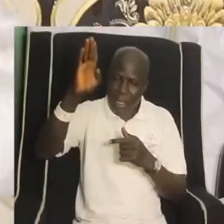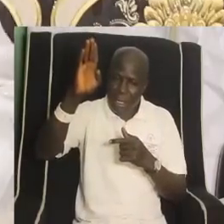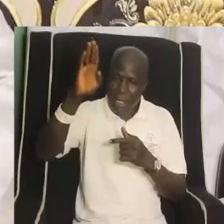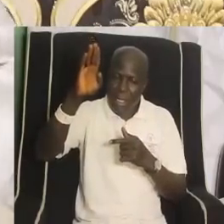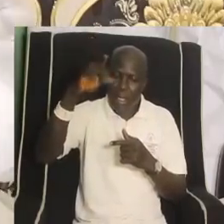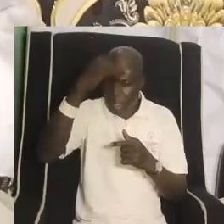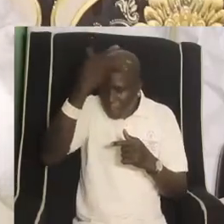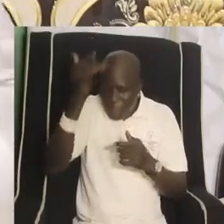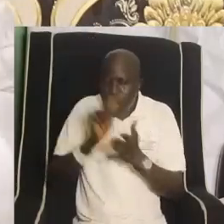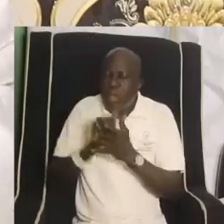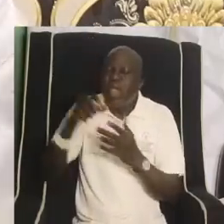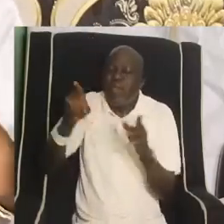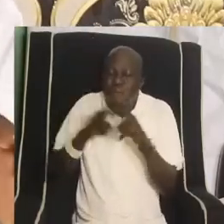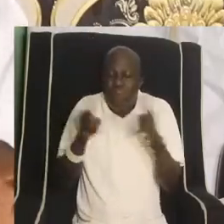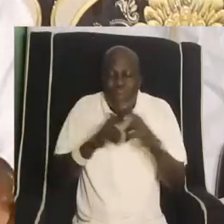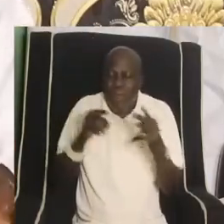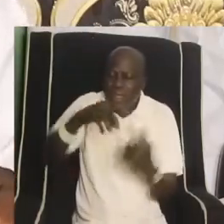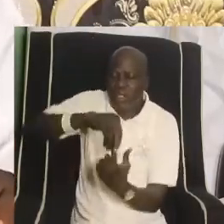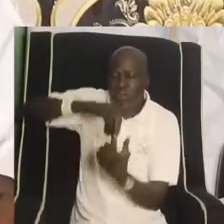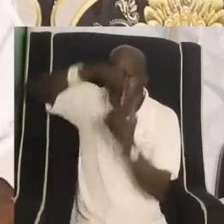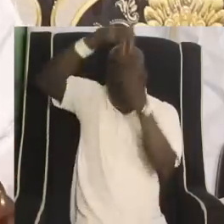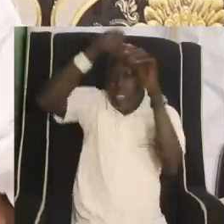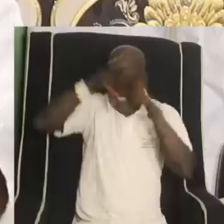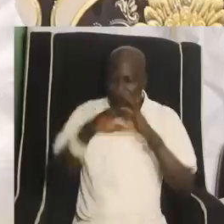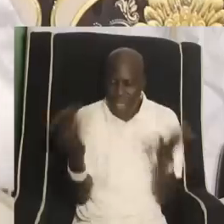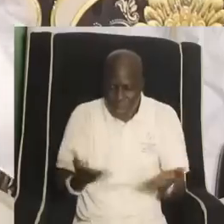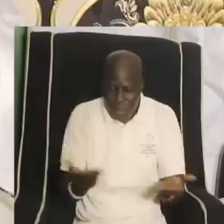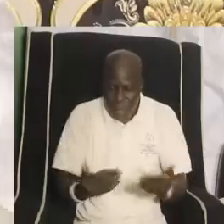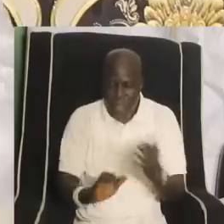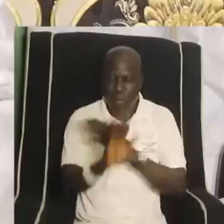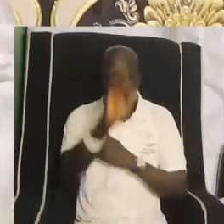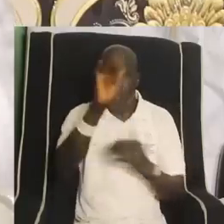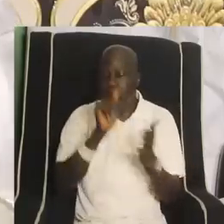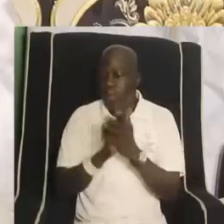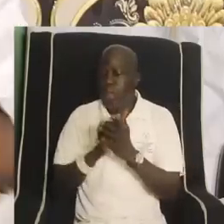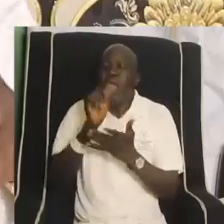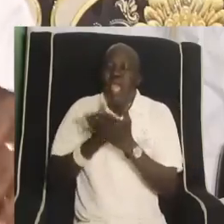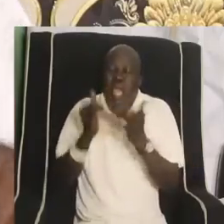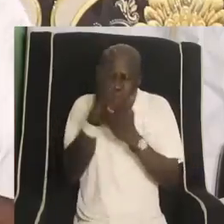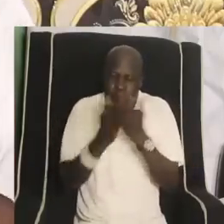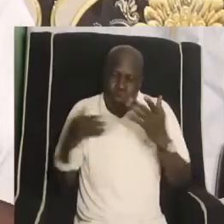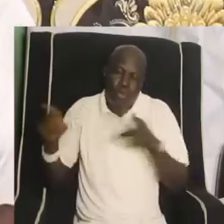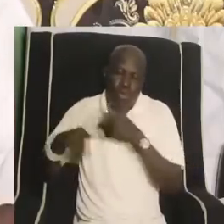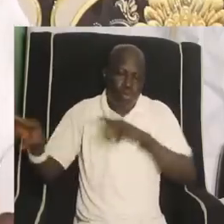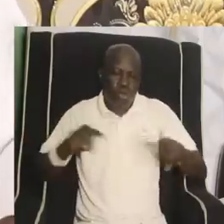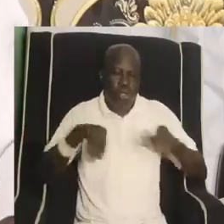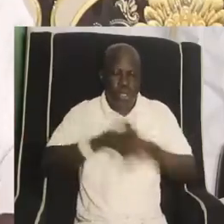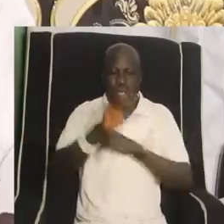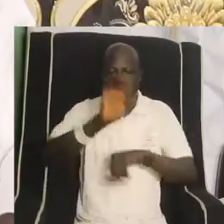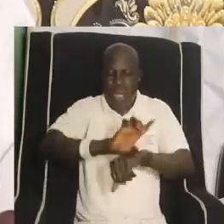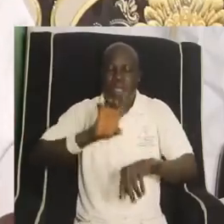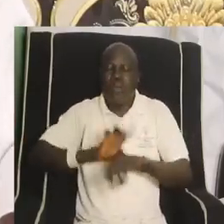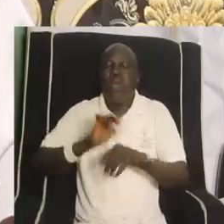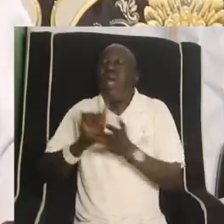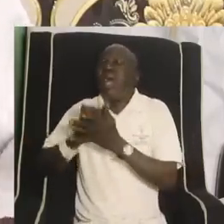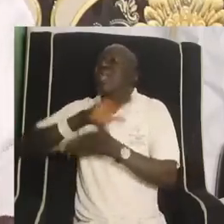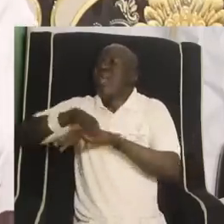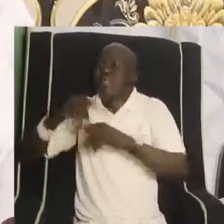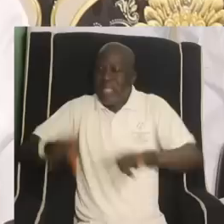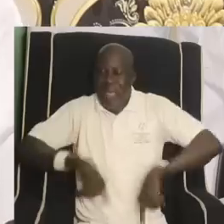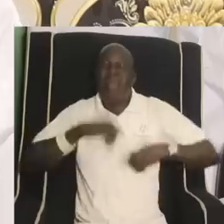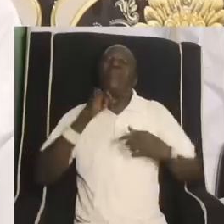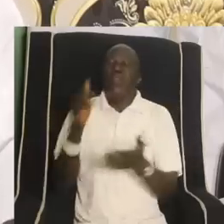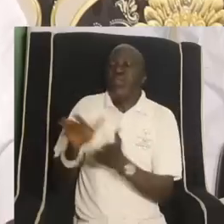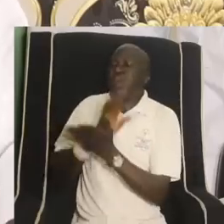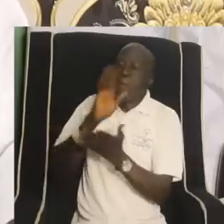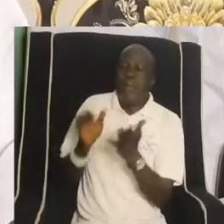very special in the presence of God. So, it's like oh, Jay, in your pataki, he has something to do in your life. Only color to shine in your ear. Because he do a buy for